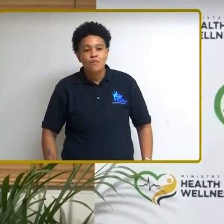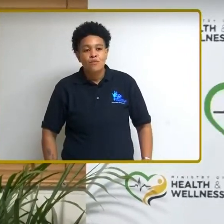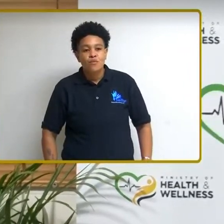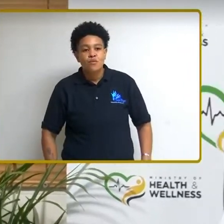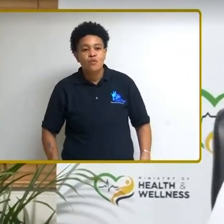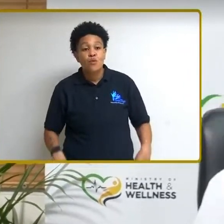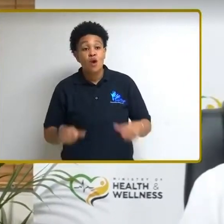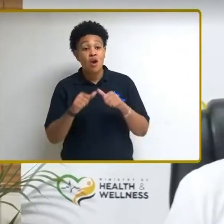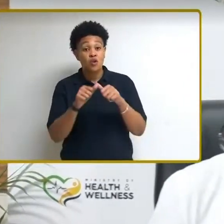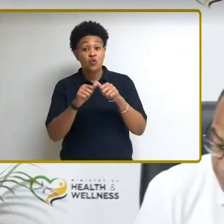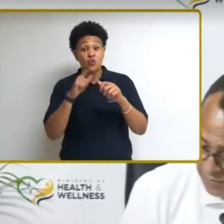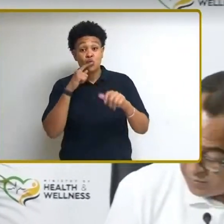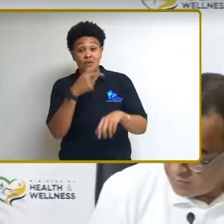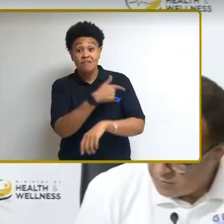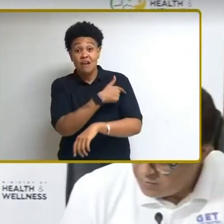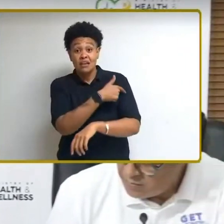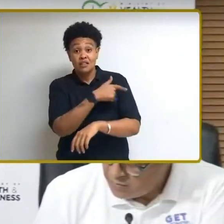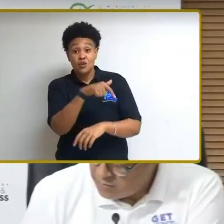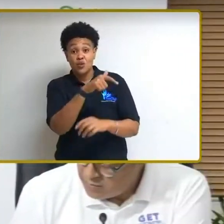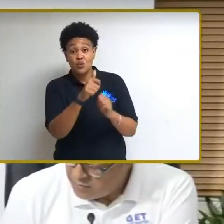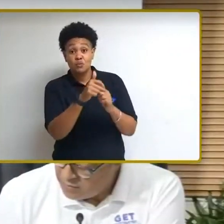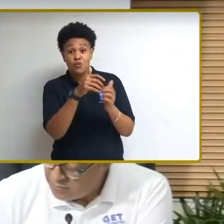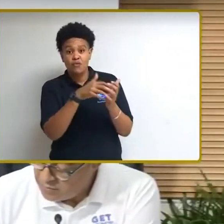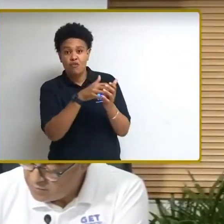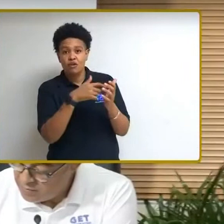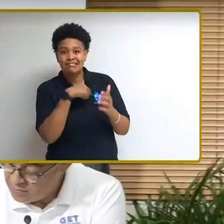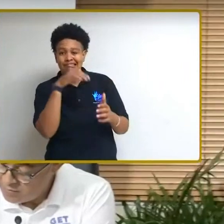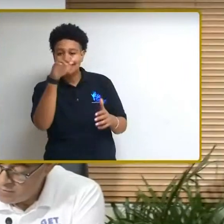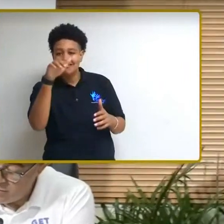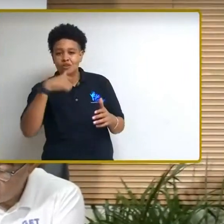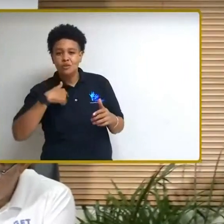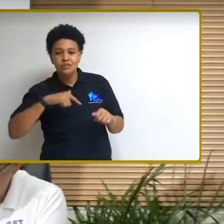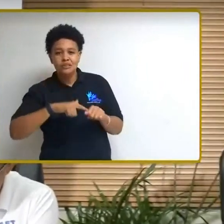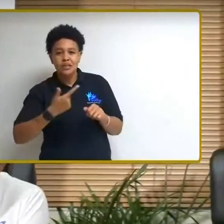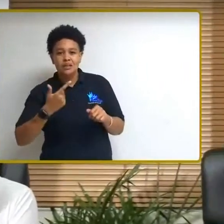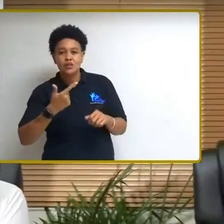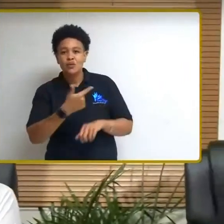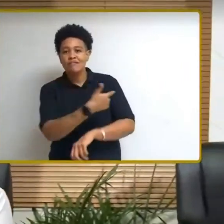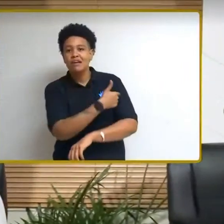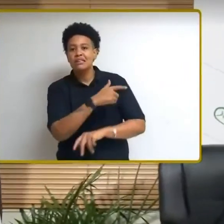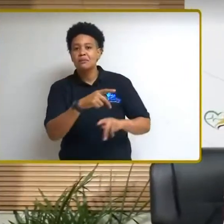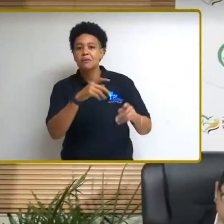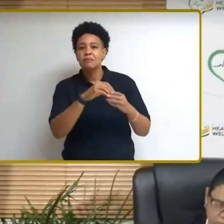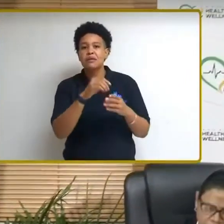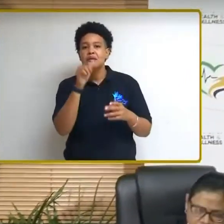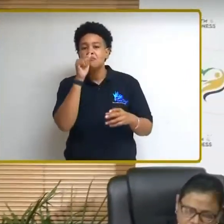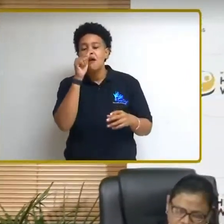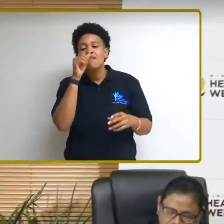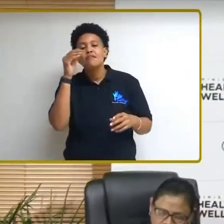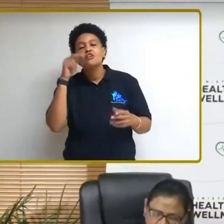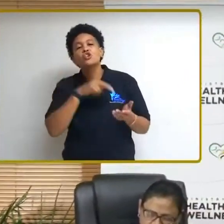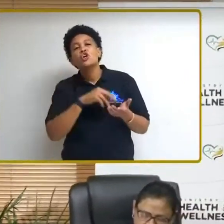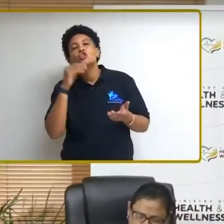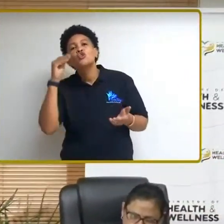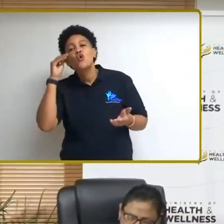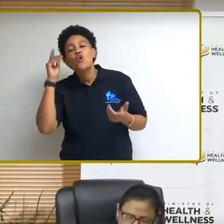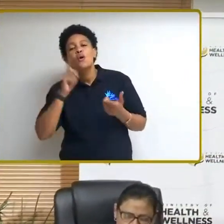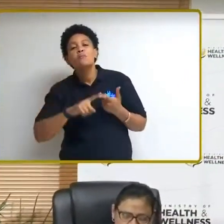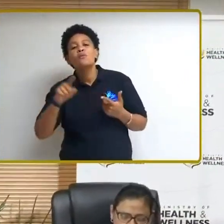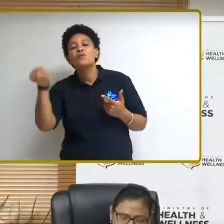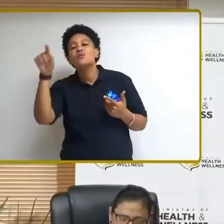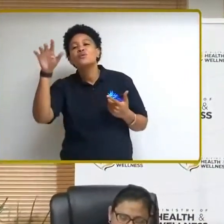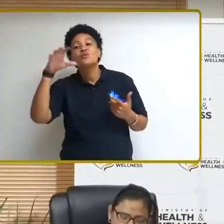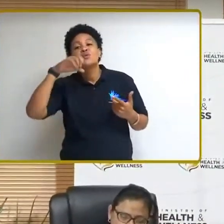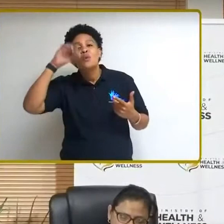be reminded that we have started to vaccinate persons in infirmaries and nursing homes. They were actually in